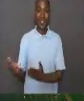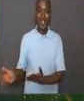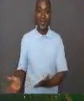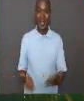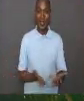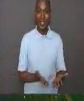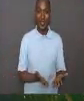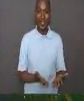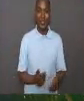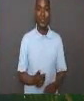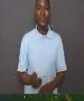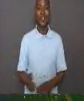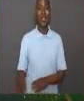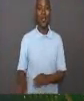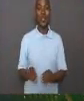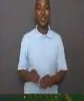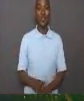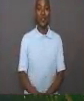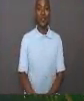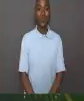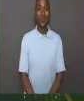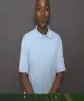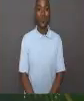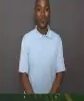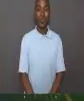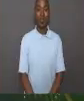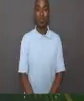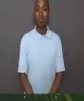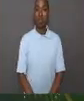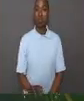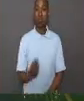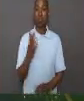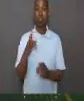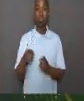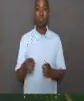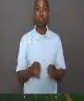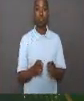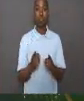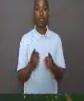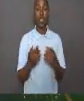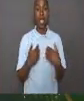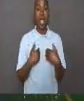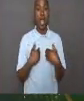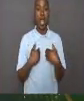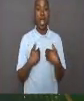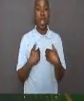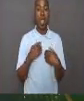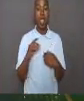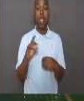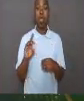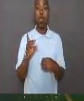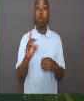Welcome back, students. There are many ways you could prevent